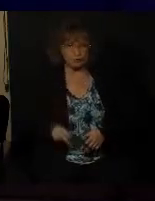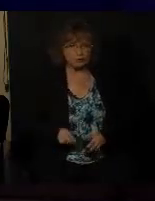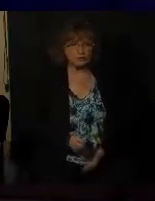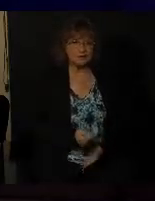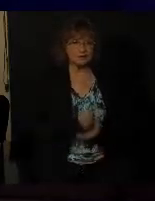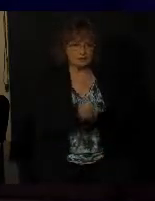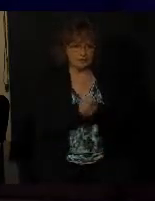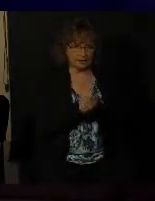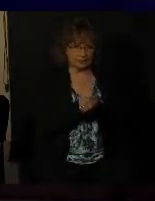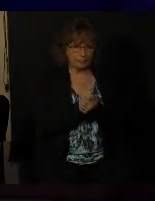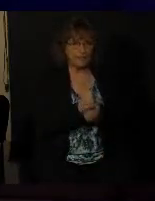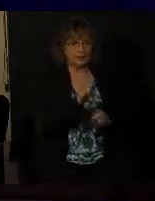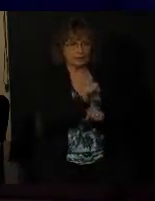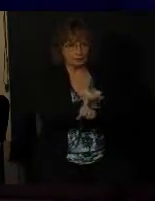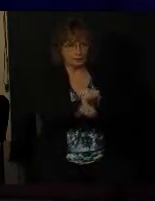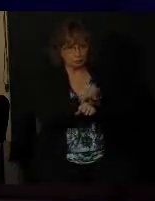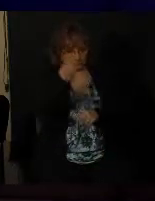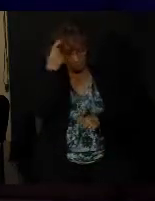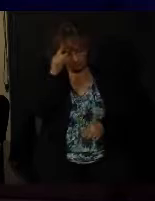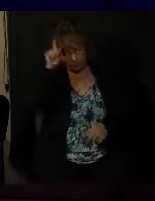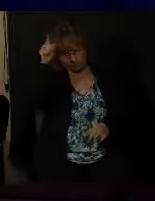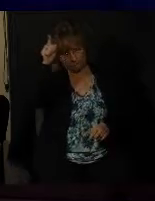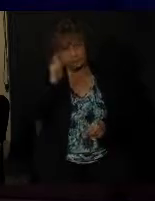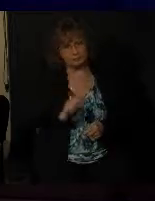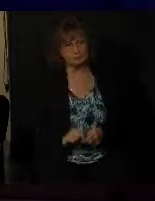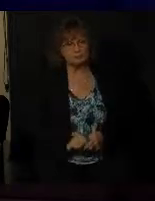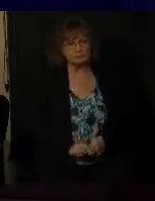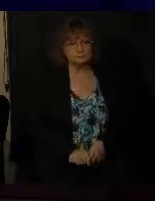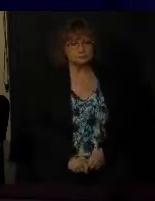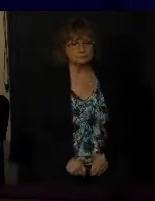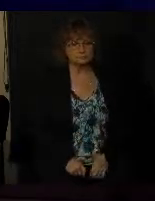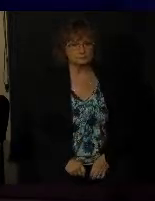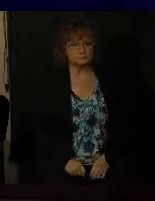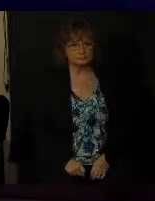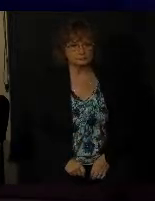to all the ministries that you serve and support. Seriously.